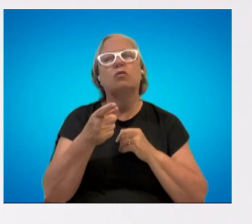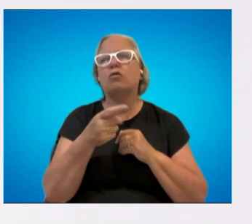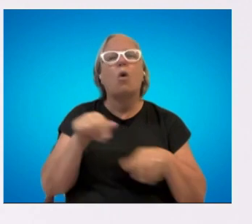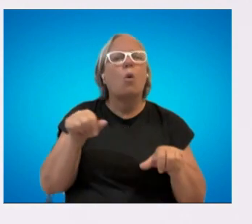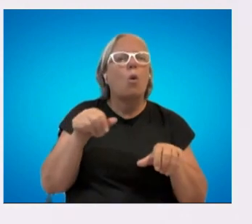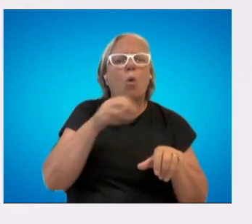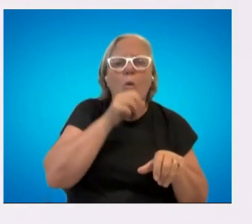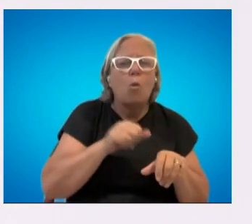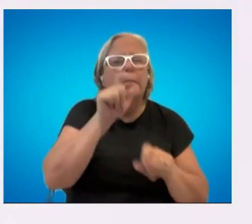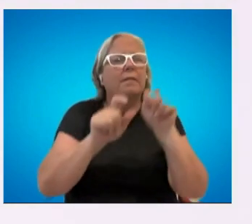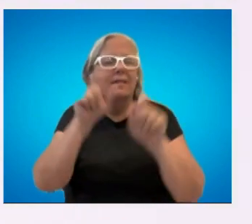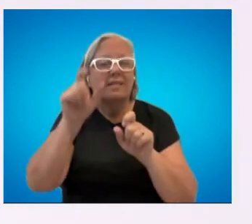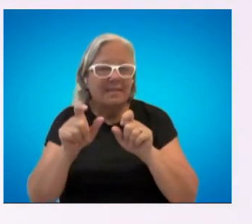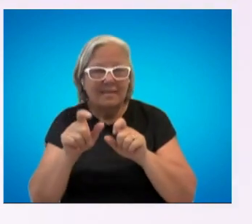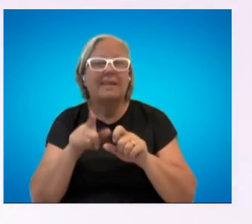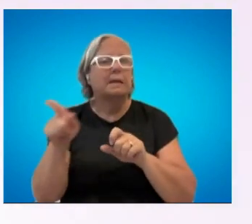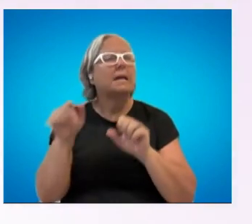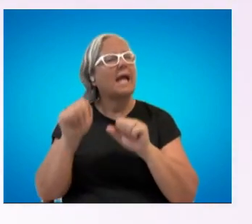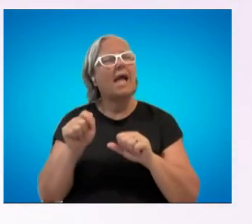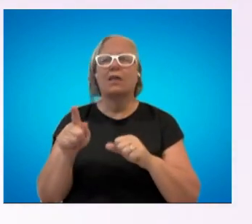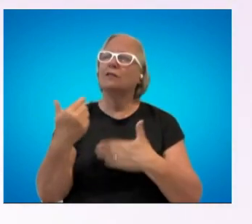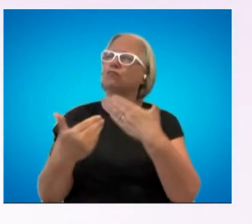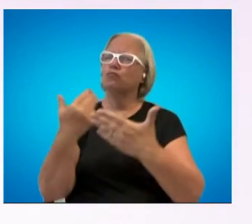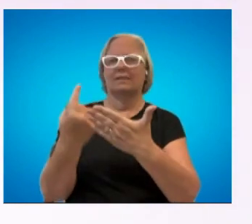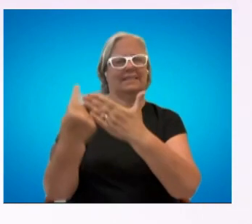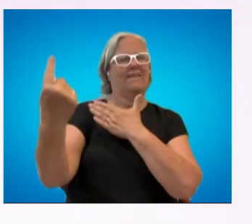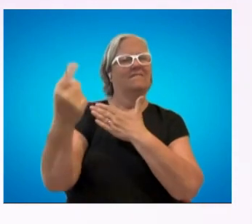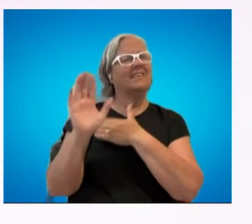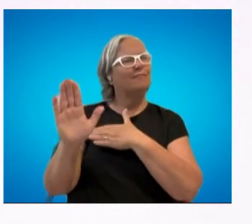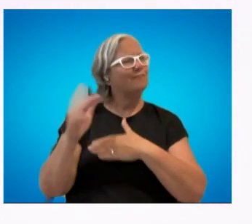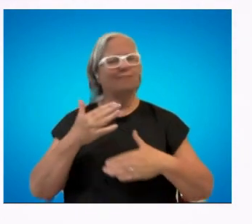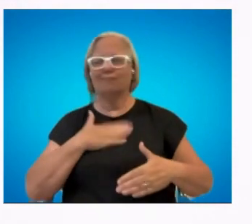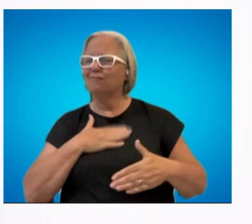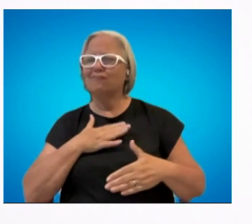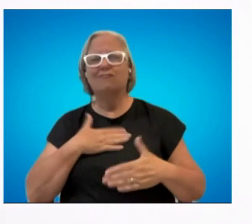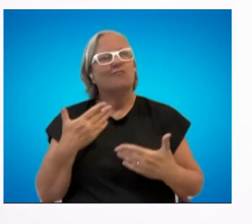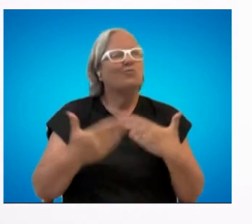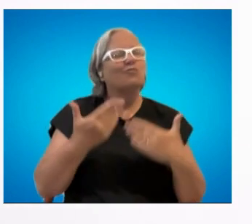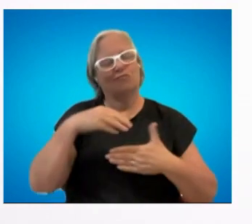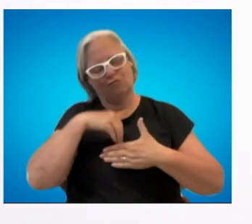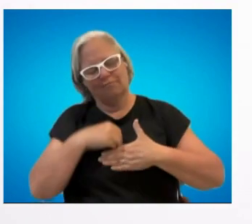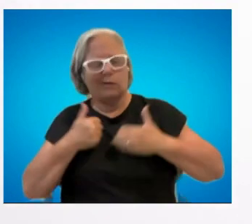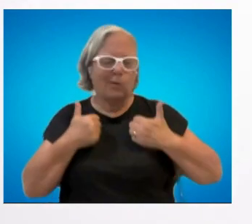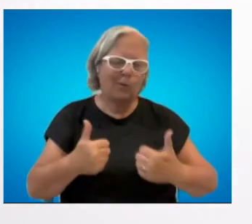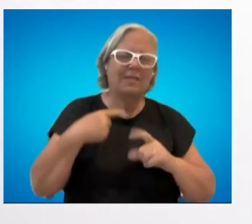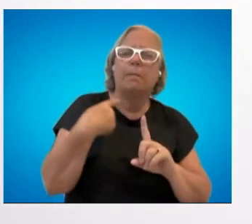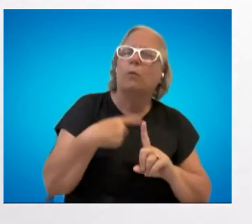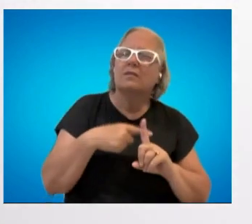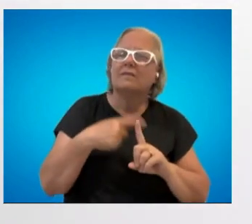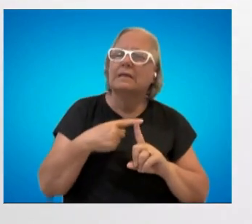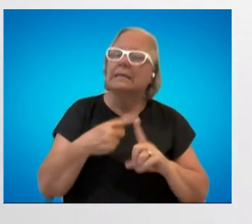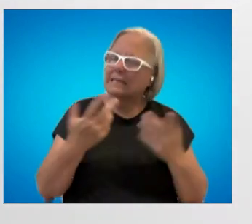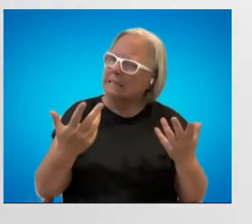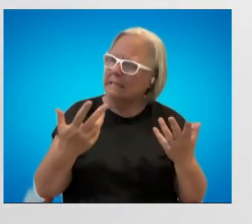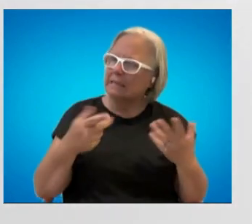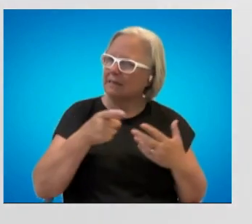their autonomy and also live in dignity. So that's a very key element as well. And